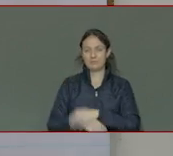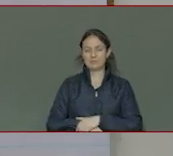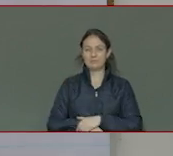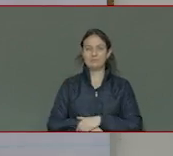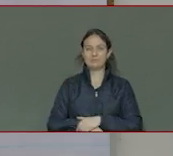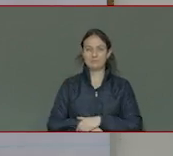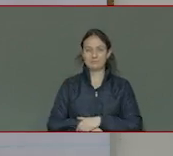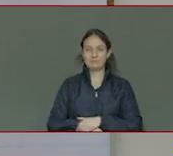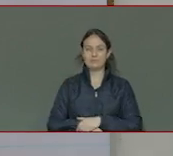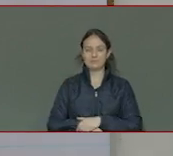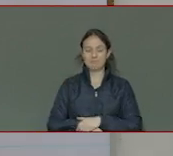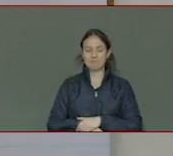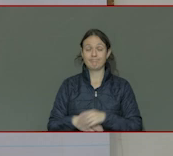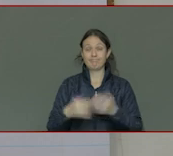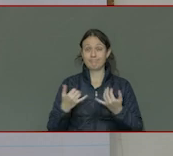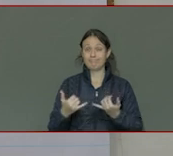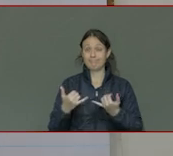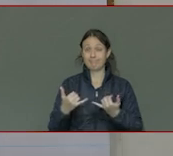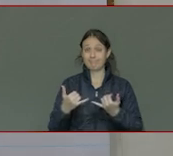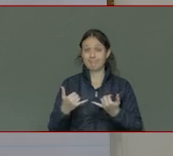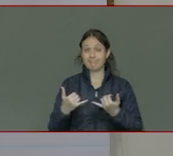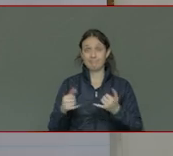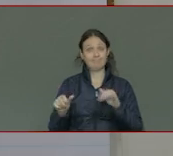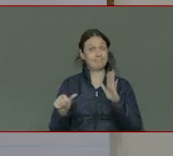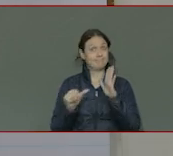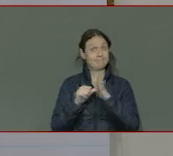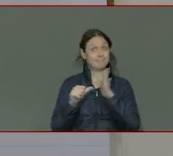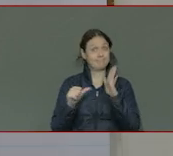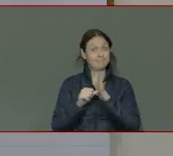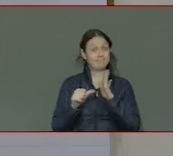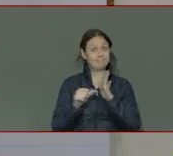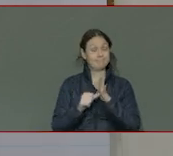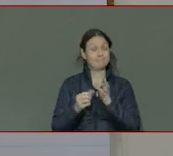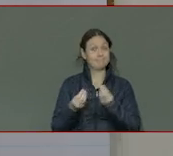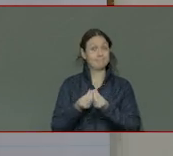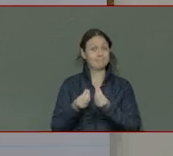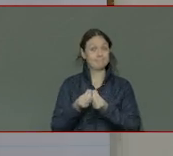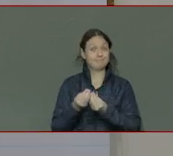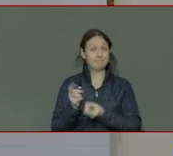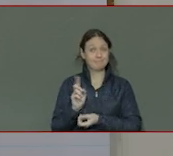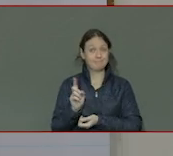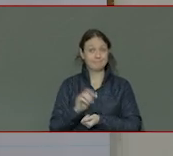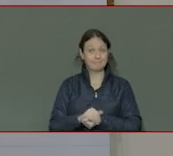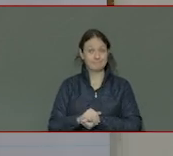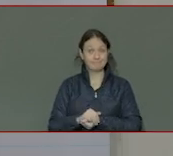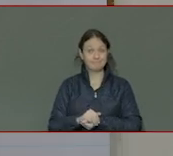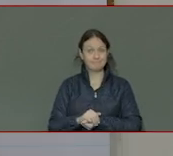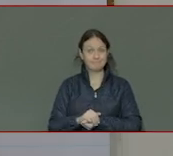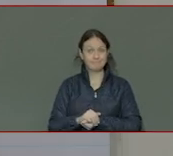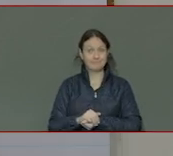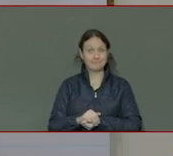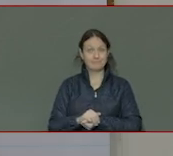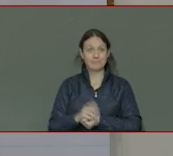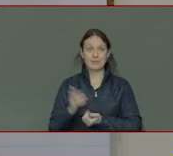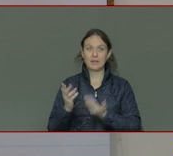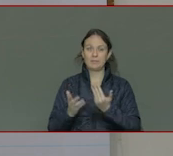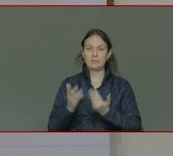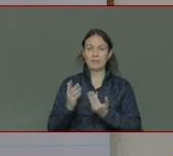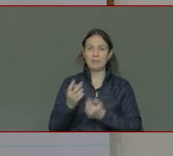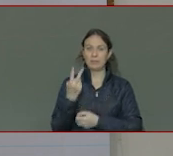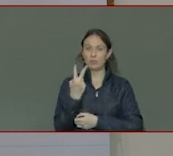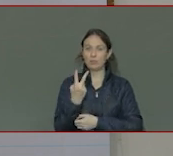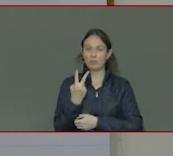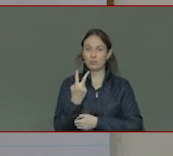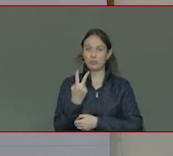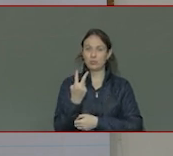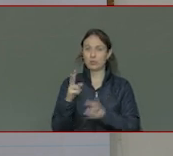Okay, now, a very, very important thing. If I have these two